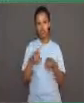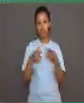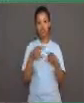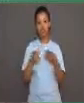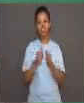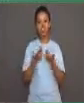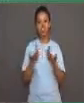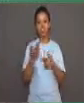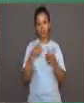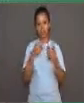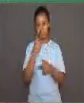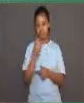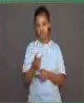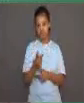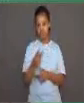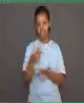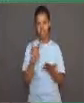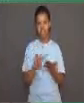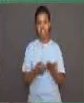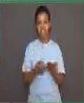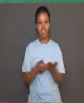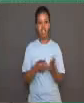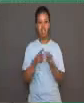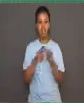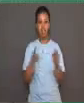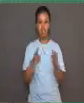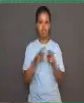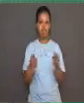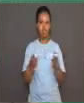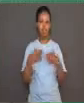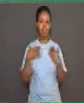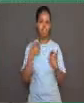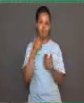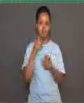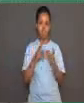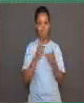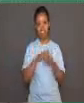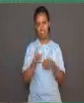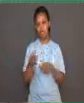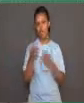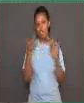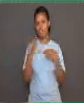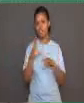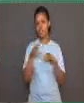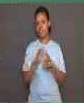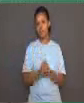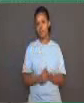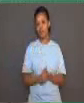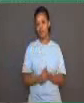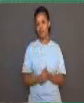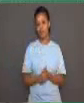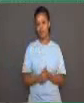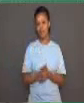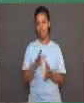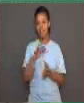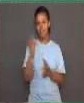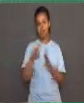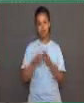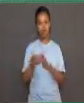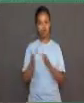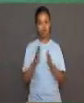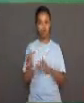evolved. This is going to be a very interesting lesson today, students. I hope you're ready to begin.